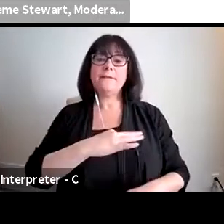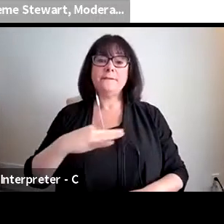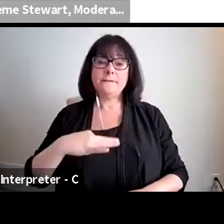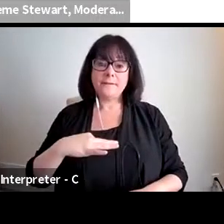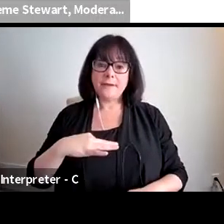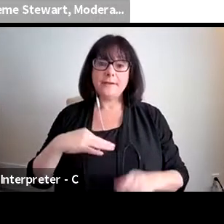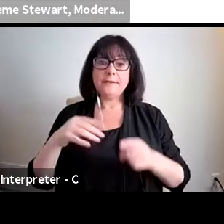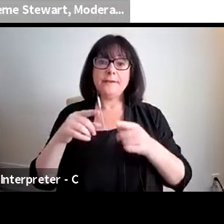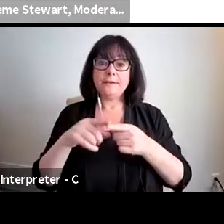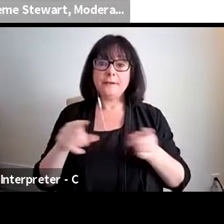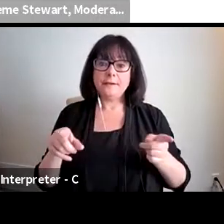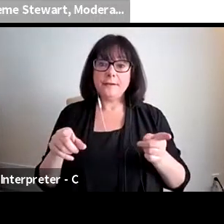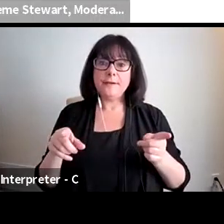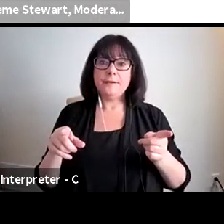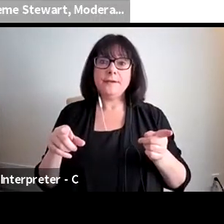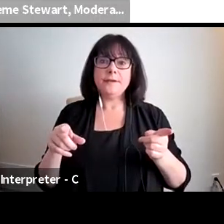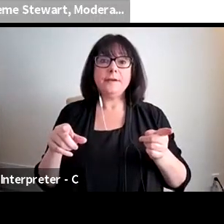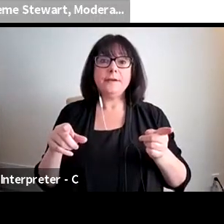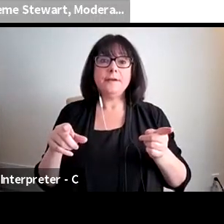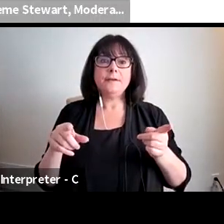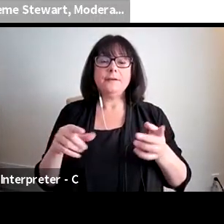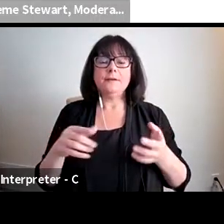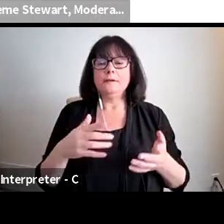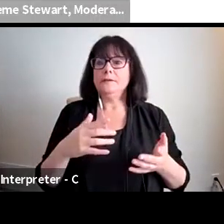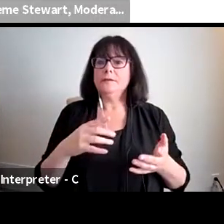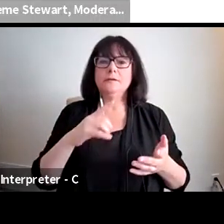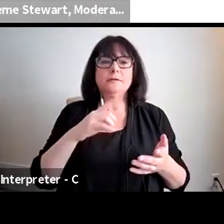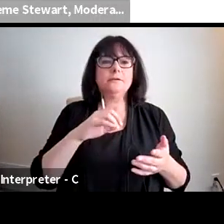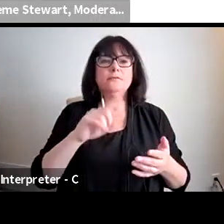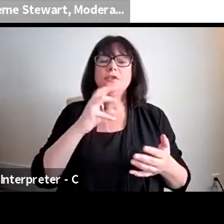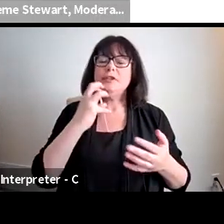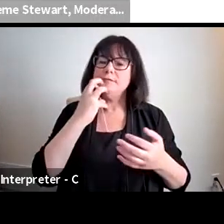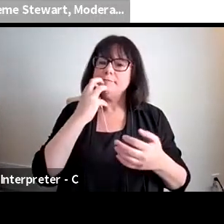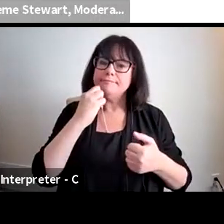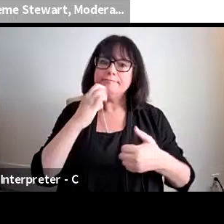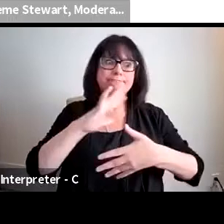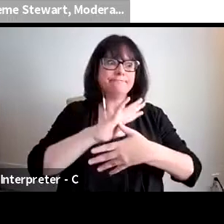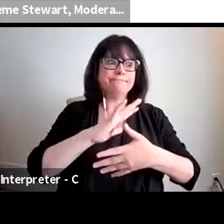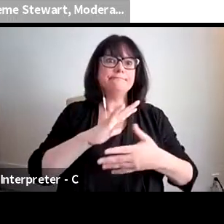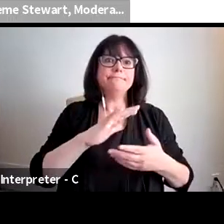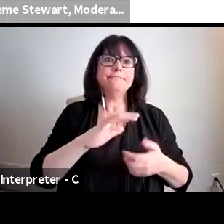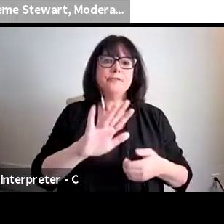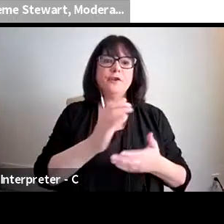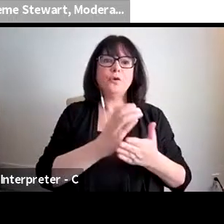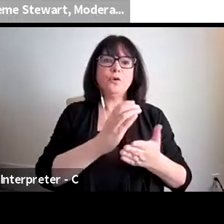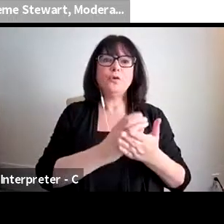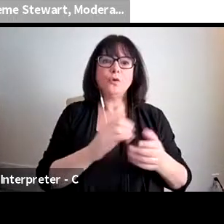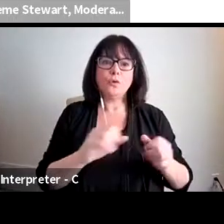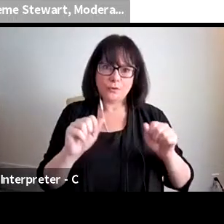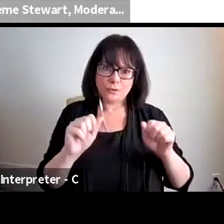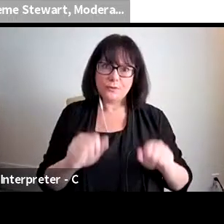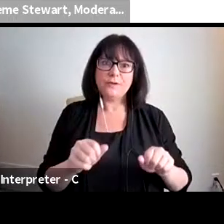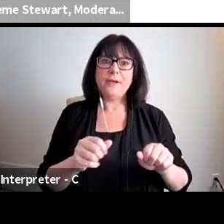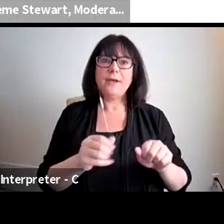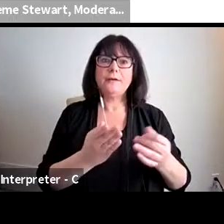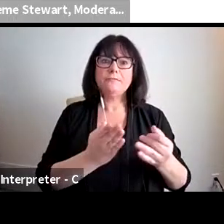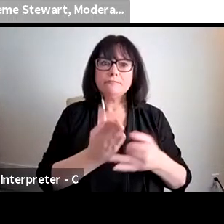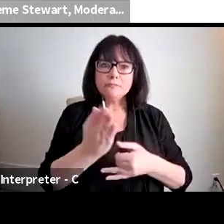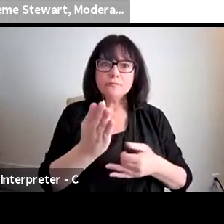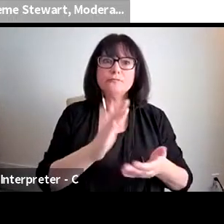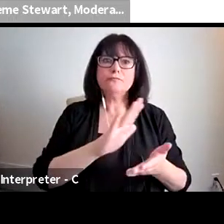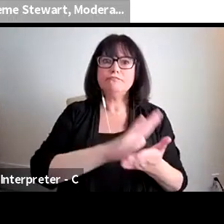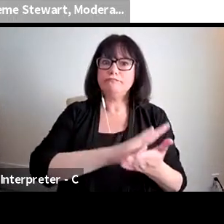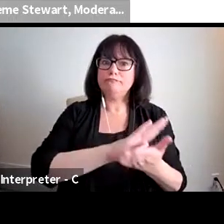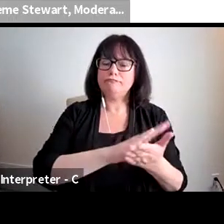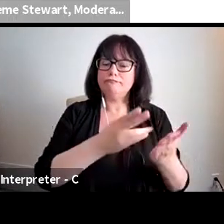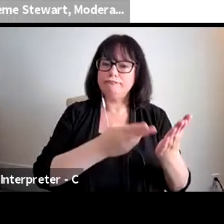obviously are very seized with ensuring the academic integrity of their courses and are ensuring in